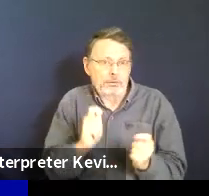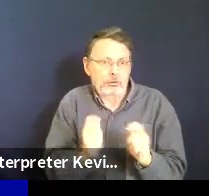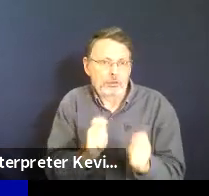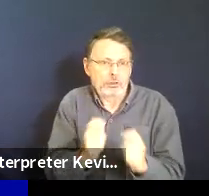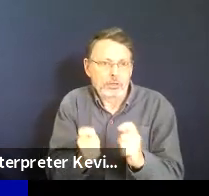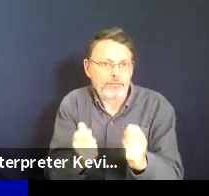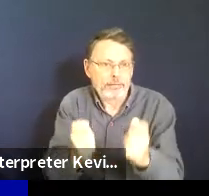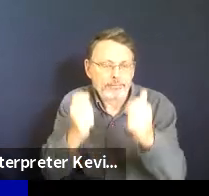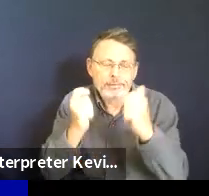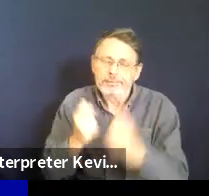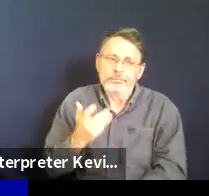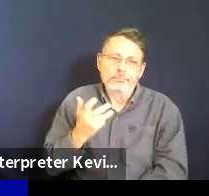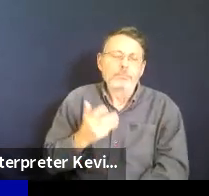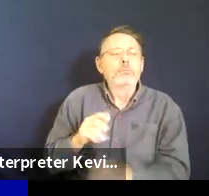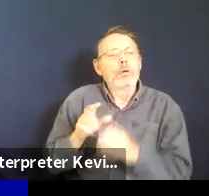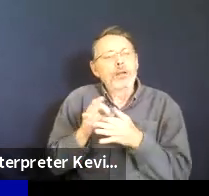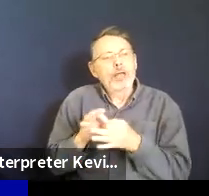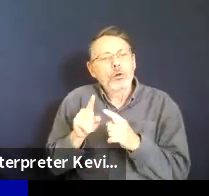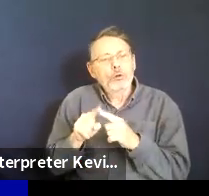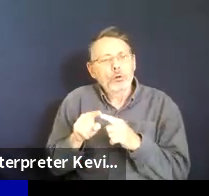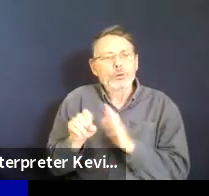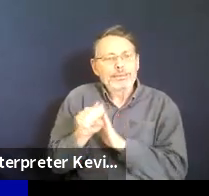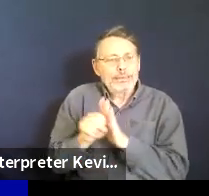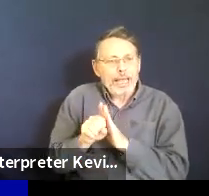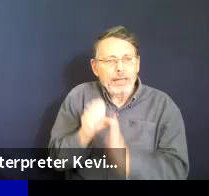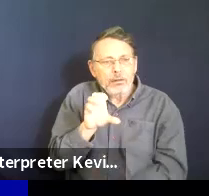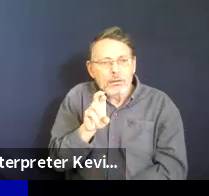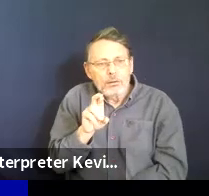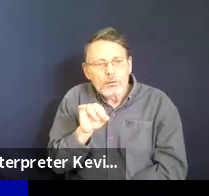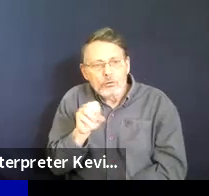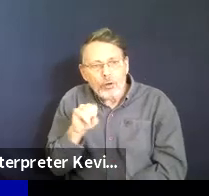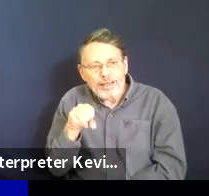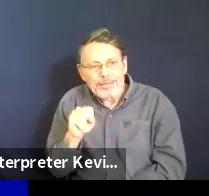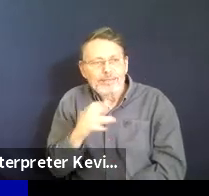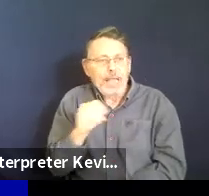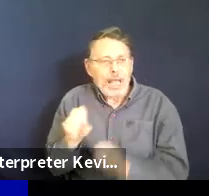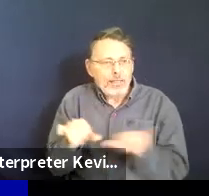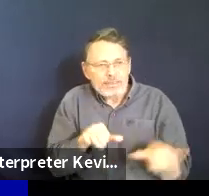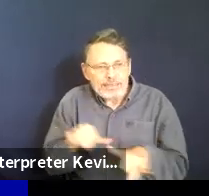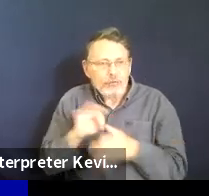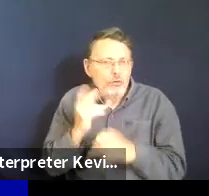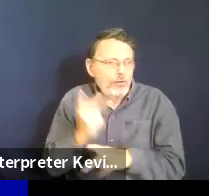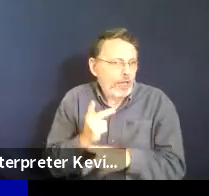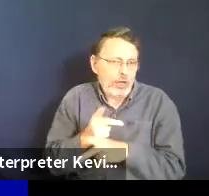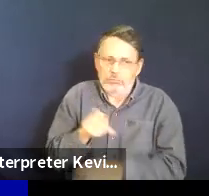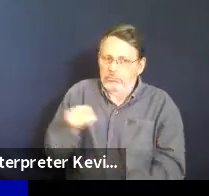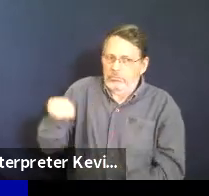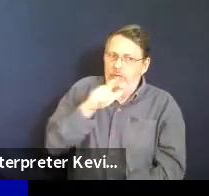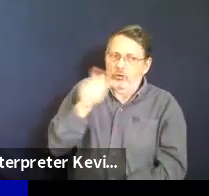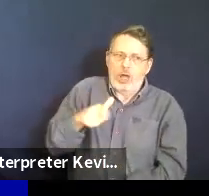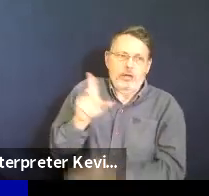especially with regards to state crisis standards of care, to make sure that they don't discriminate on the basis of disability or